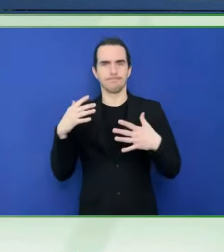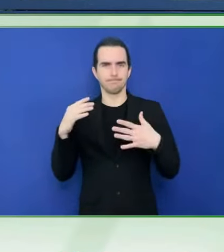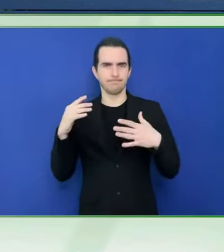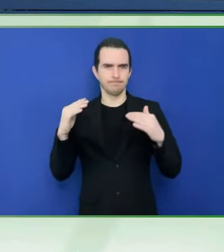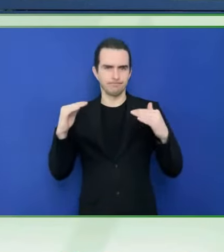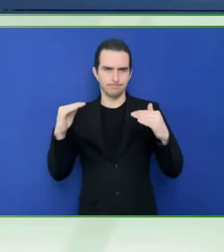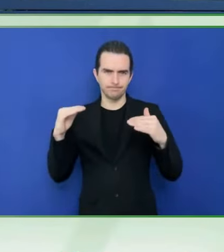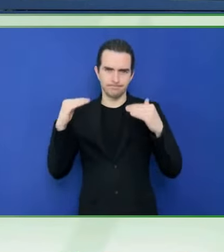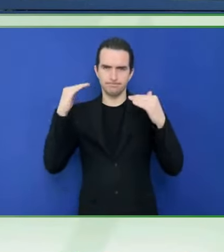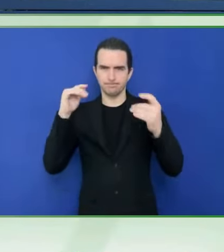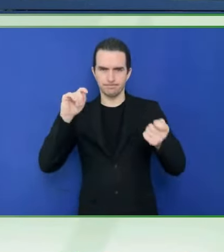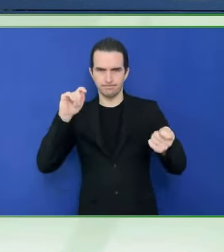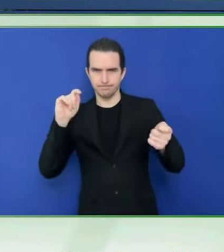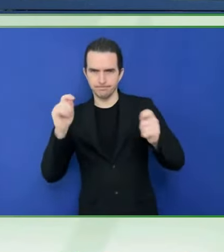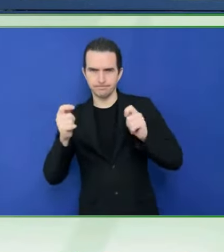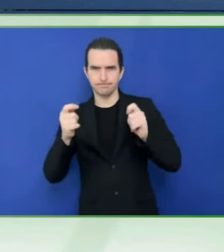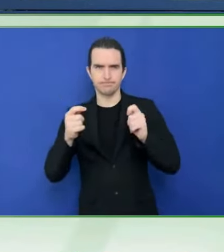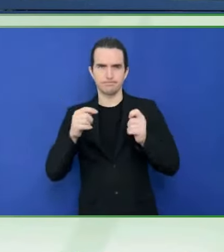better.